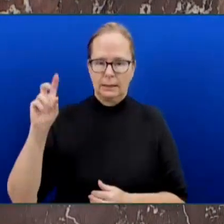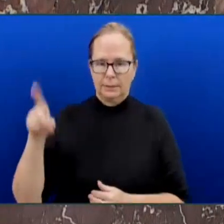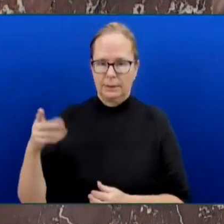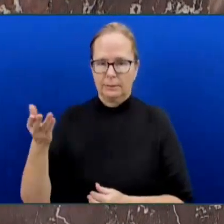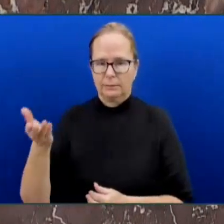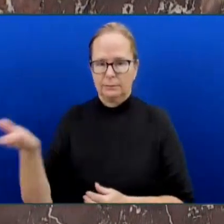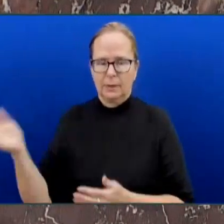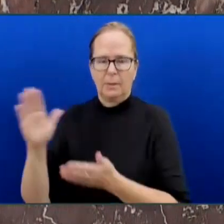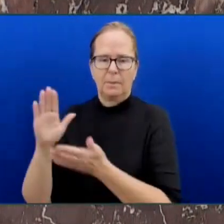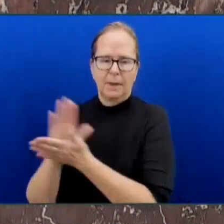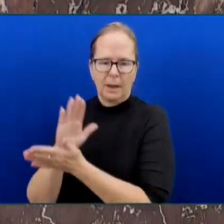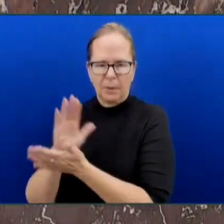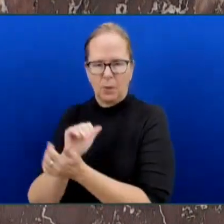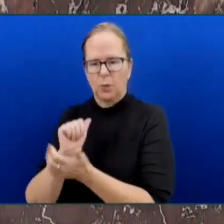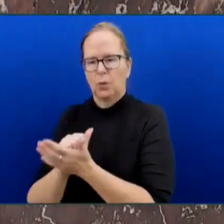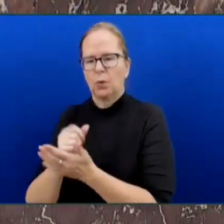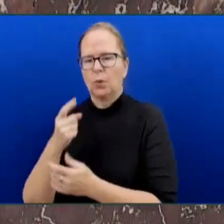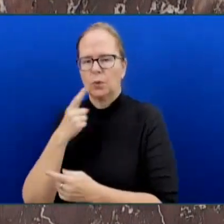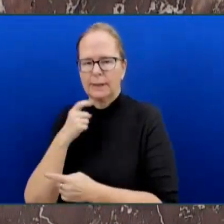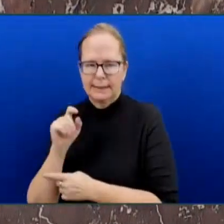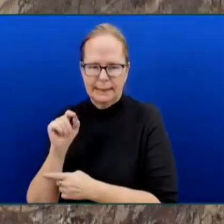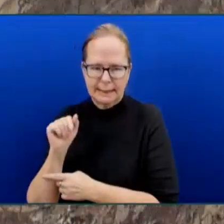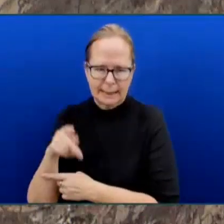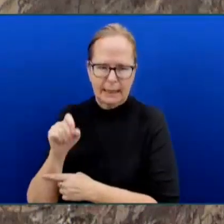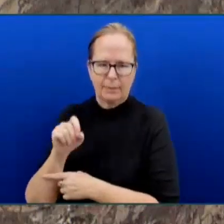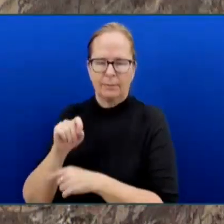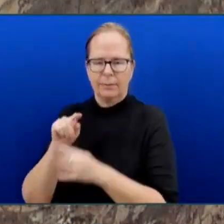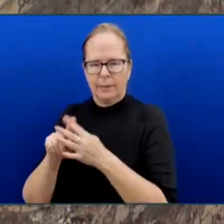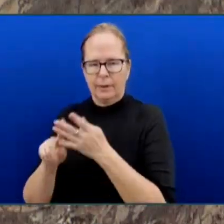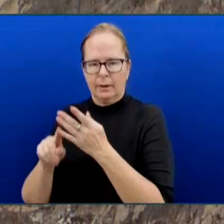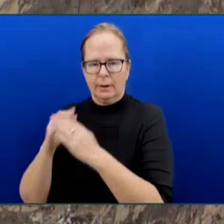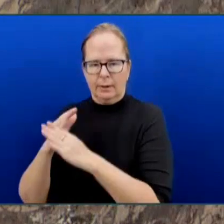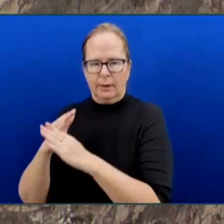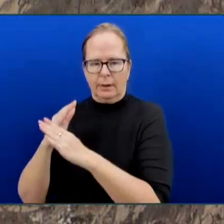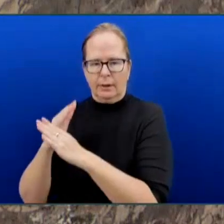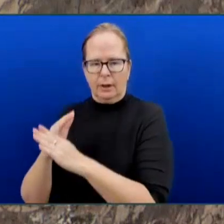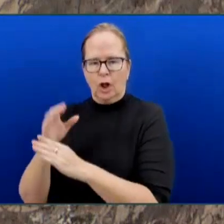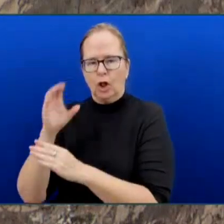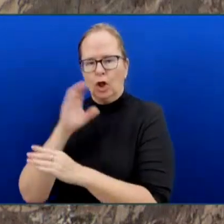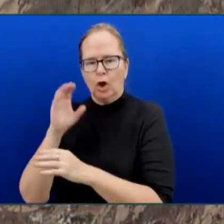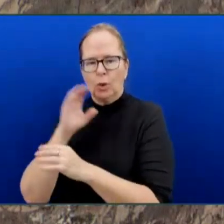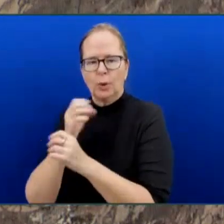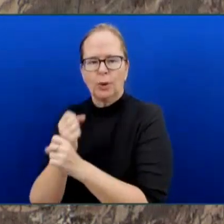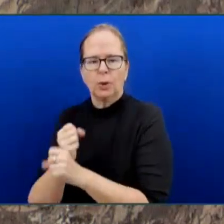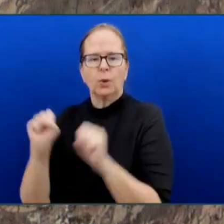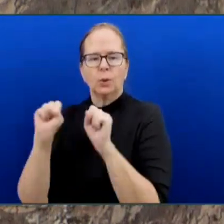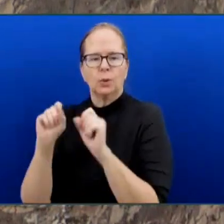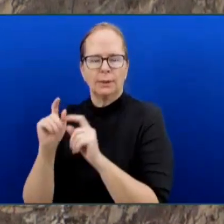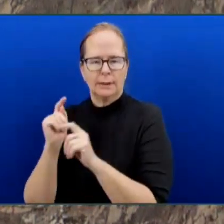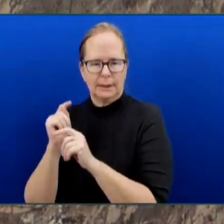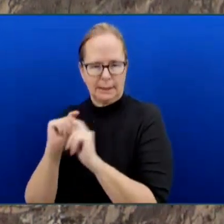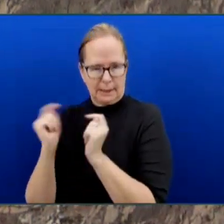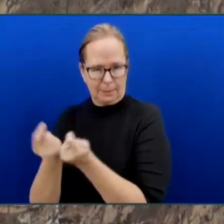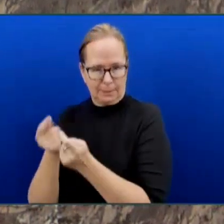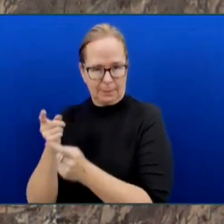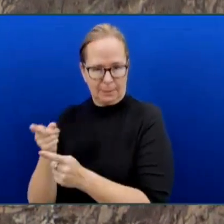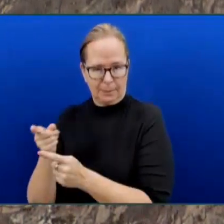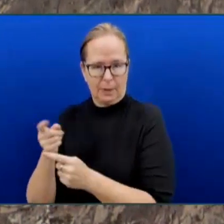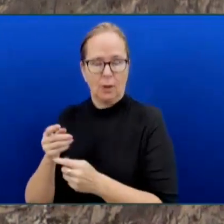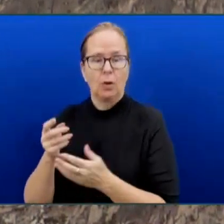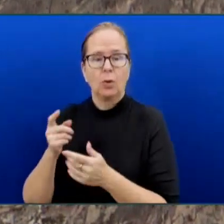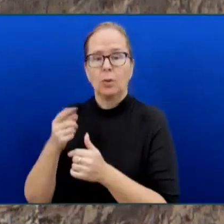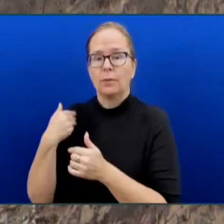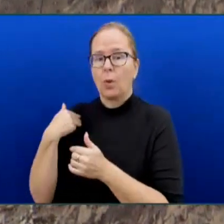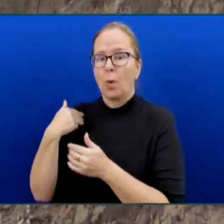province. Initially given 2 weeks to agree to yet-to-be-written regulations, the deadline hastily extended last night. The NDP's